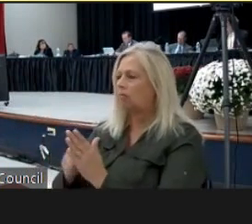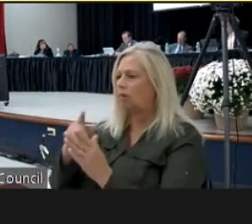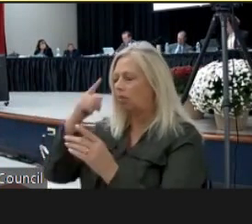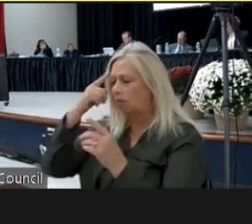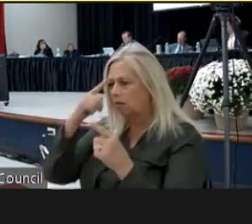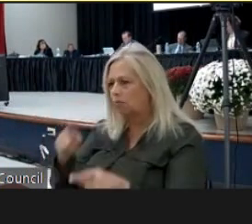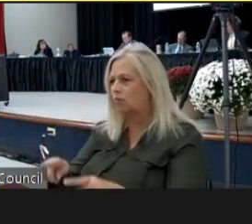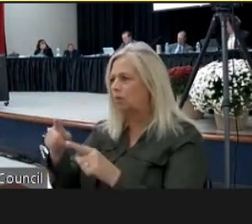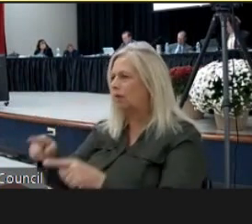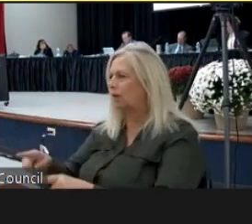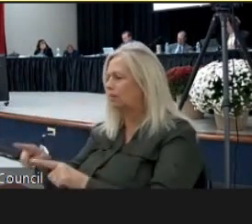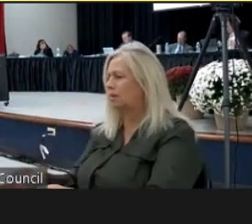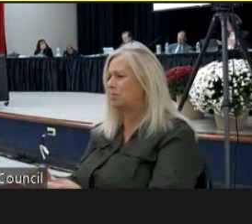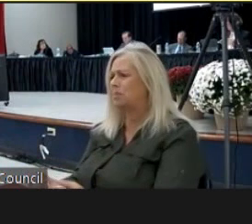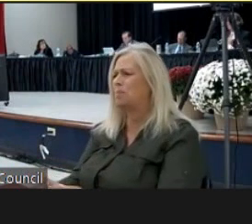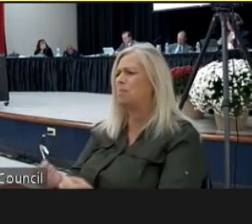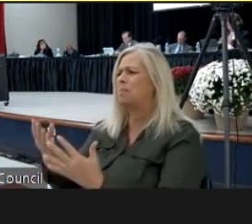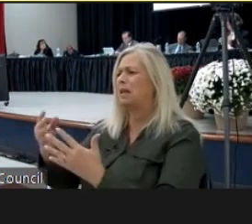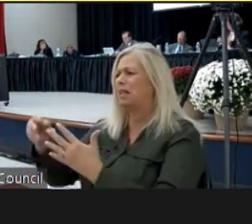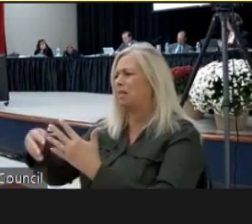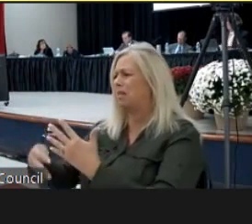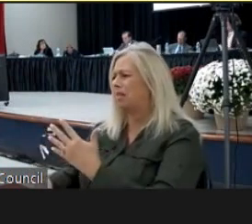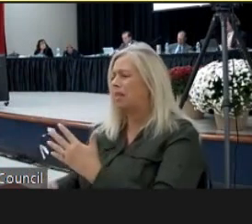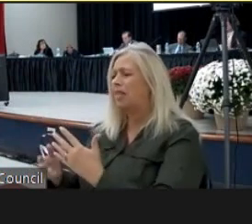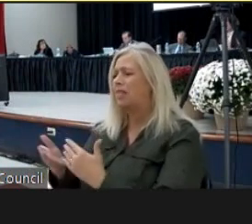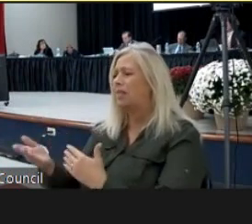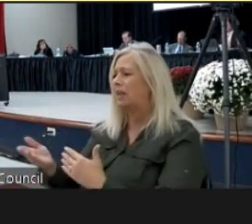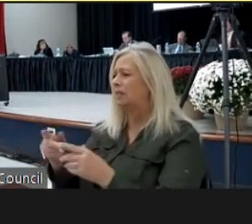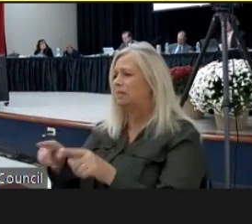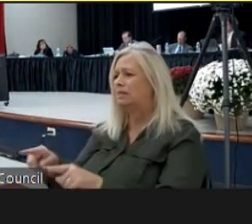it's sequencing and coordination is